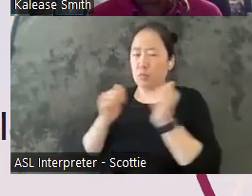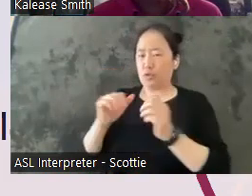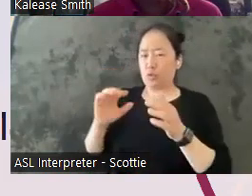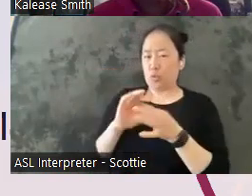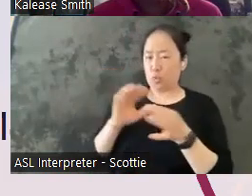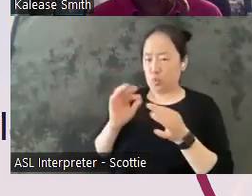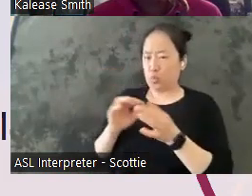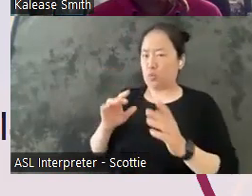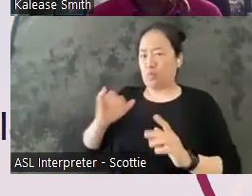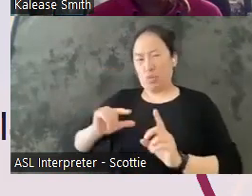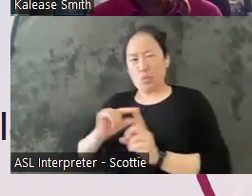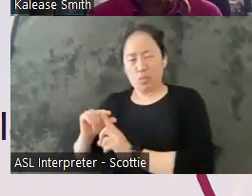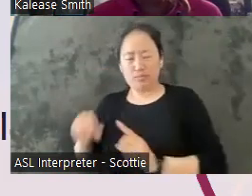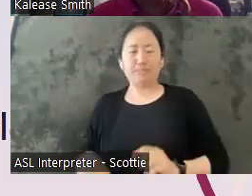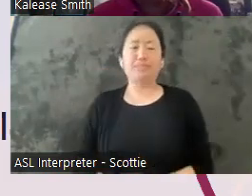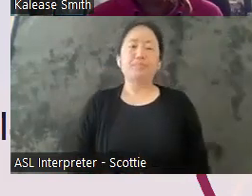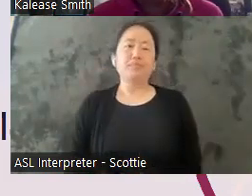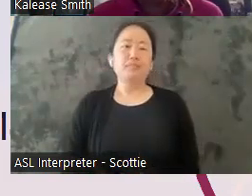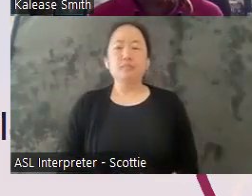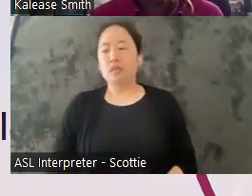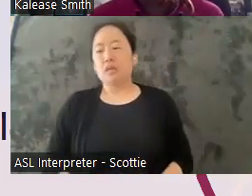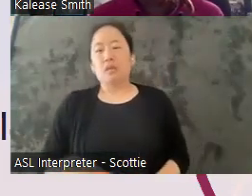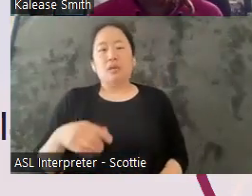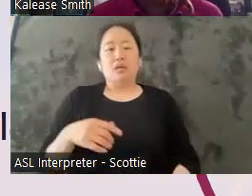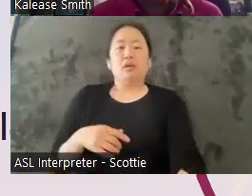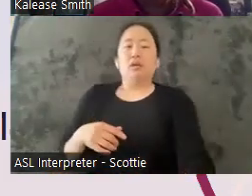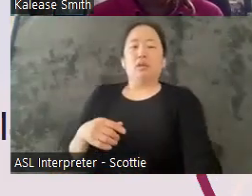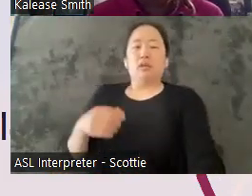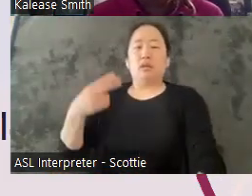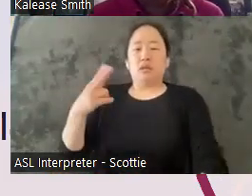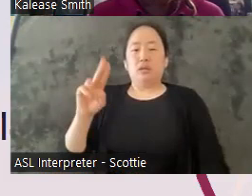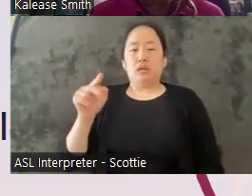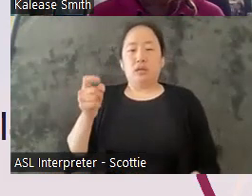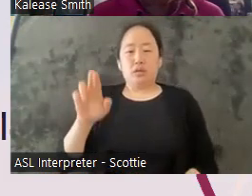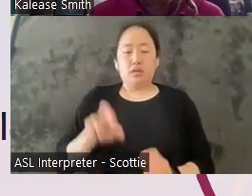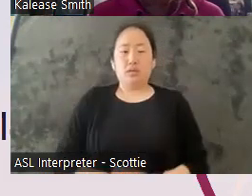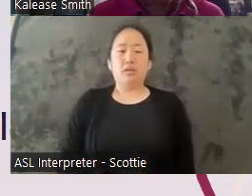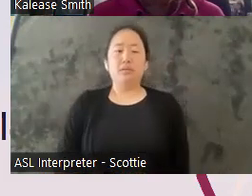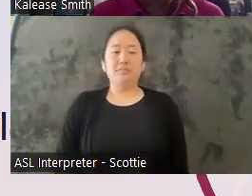And just a couple of real quick things I can throw in as well. I really think we are not